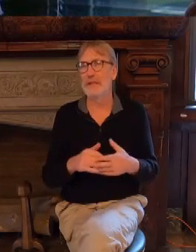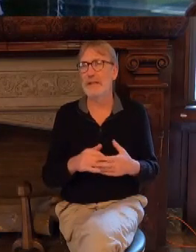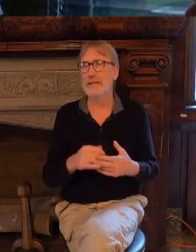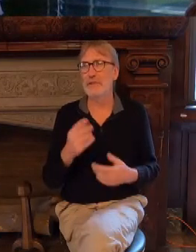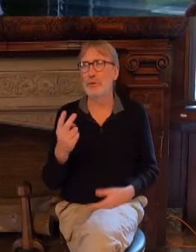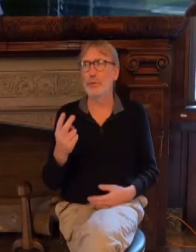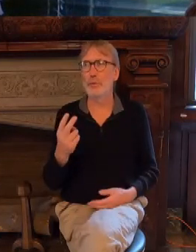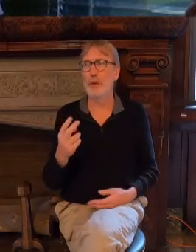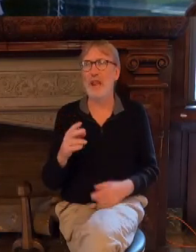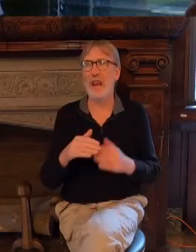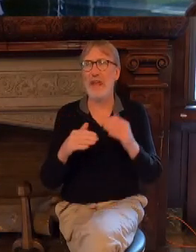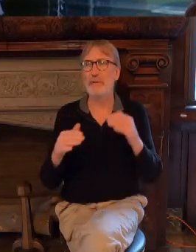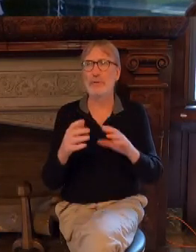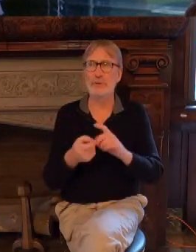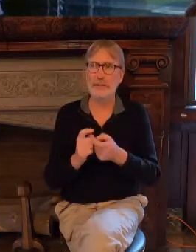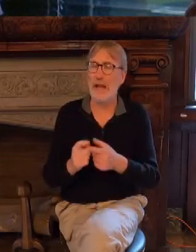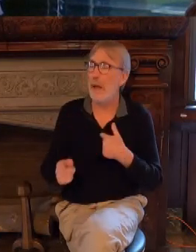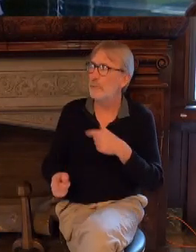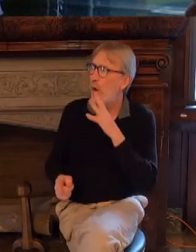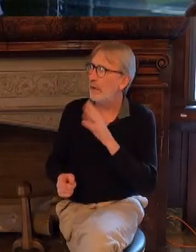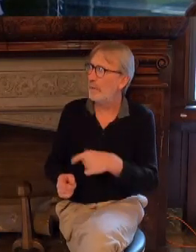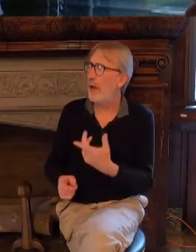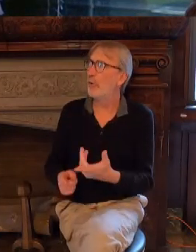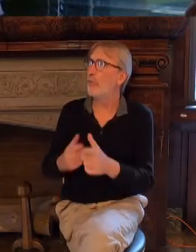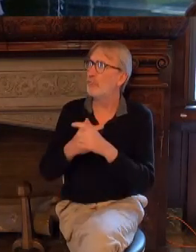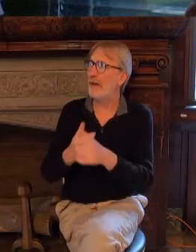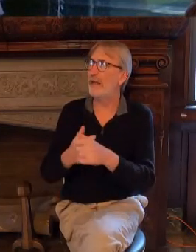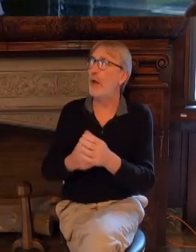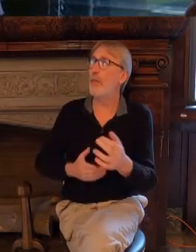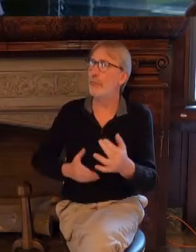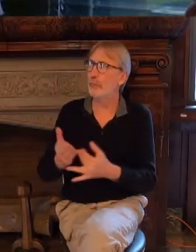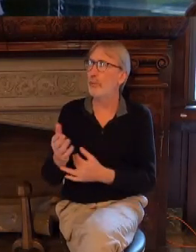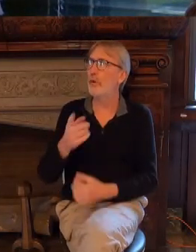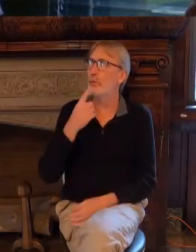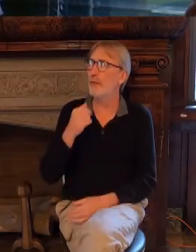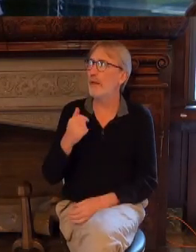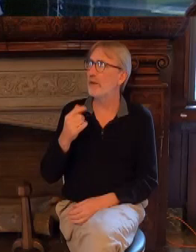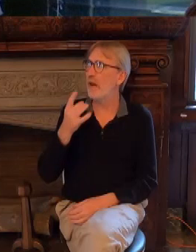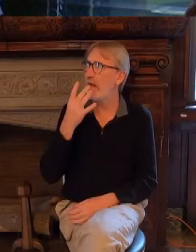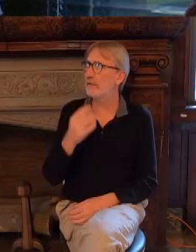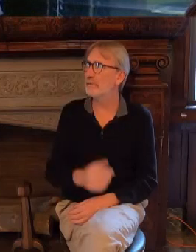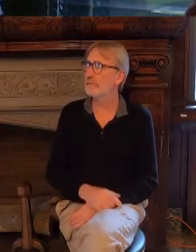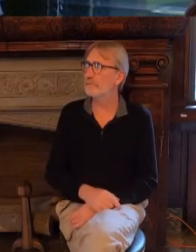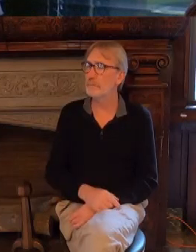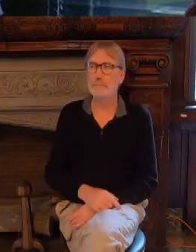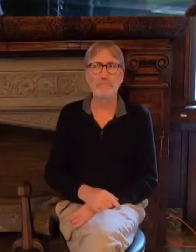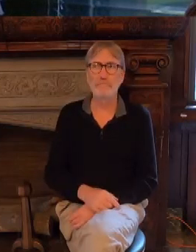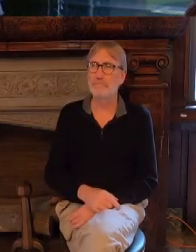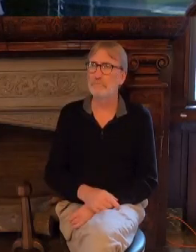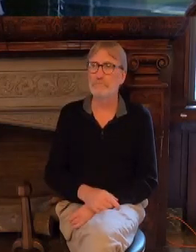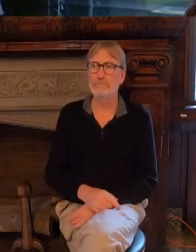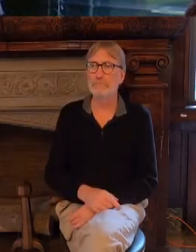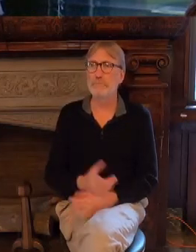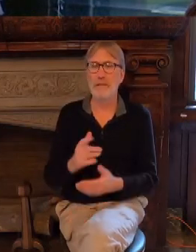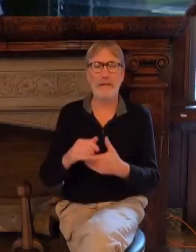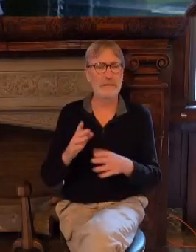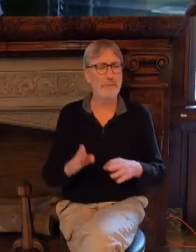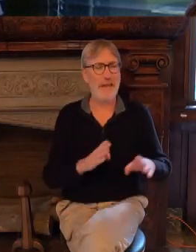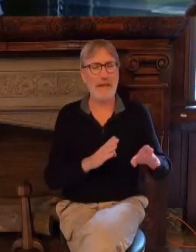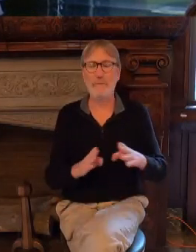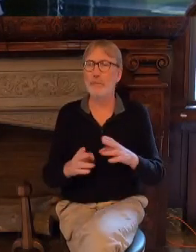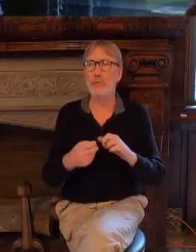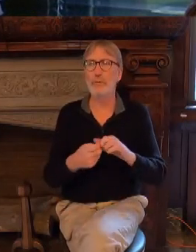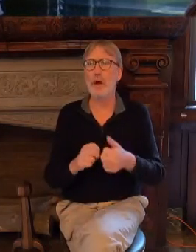change it. I'm talking about people running red lights. I mean, the light's red, they just drive through. That's a behavioral problem